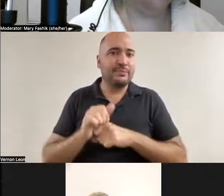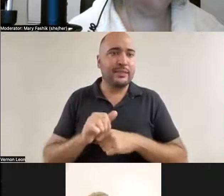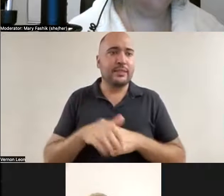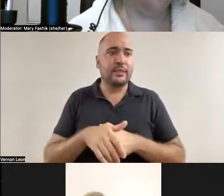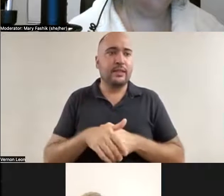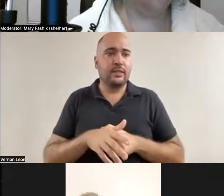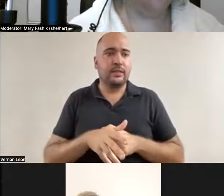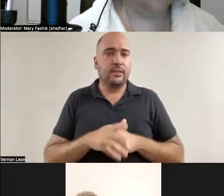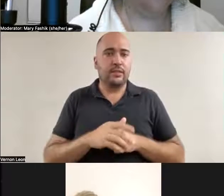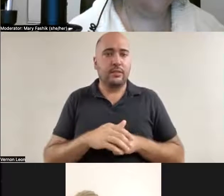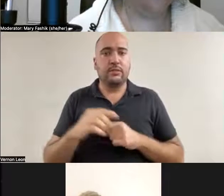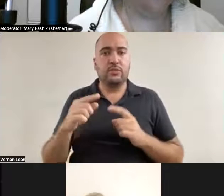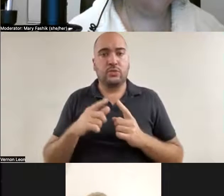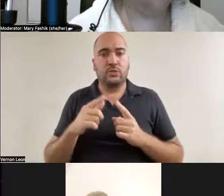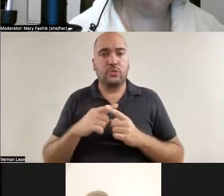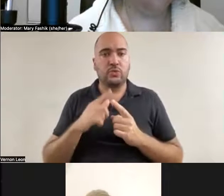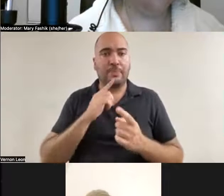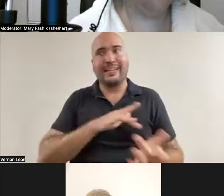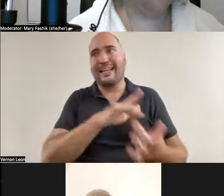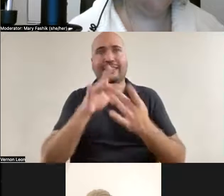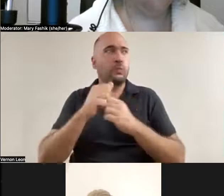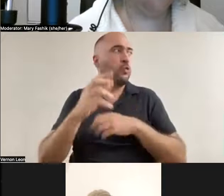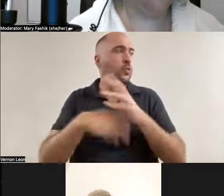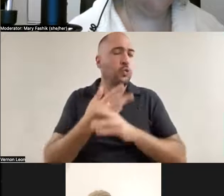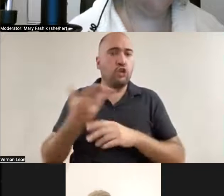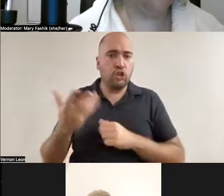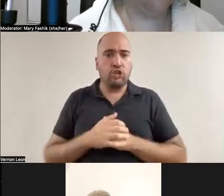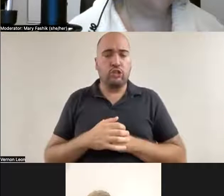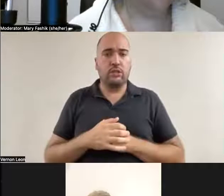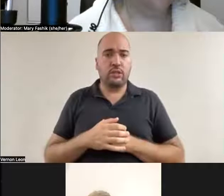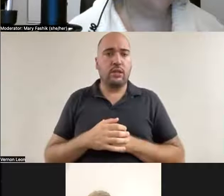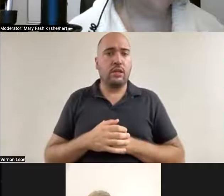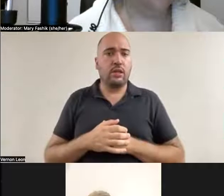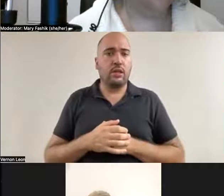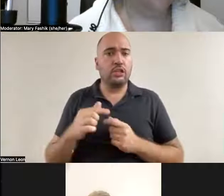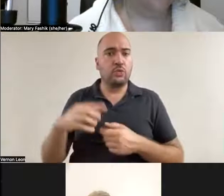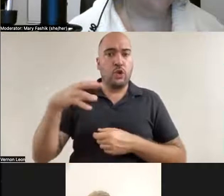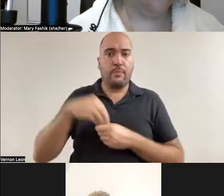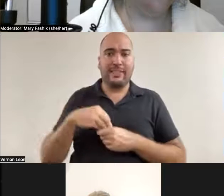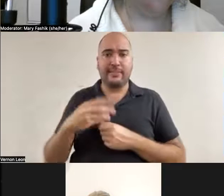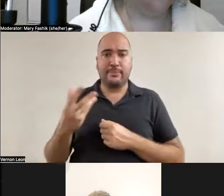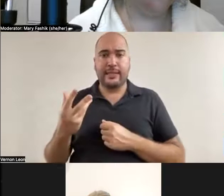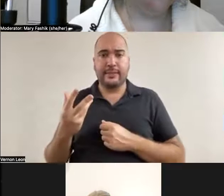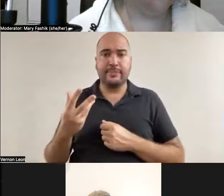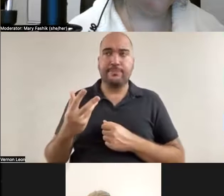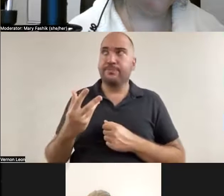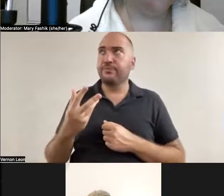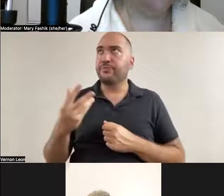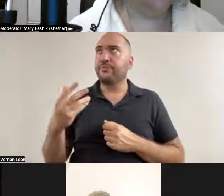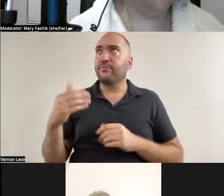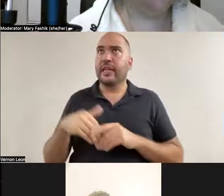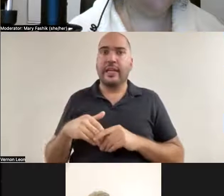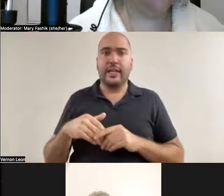disabilities to be in contact with the world, to participate in